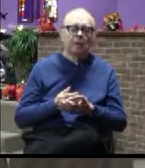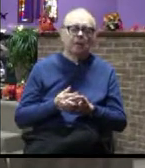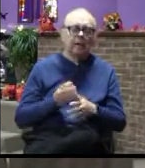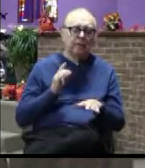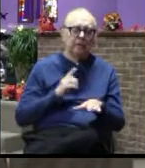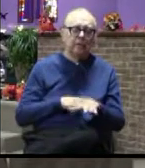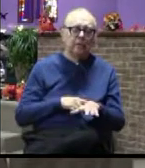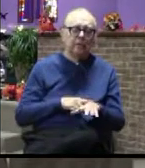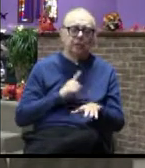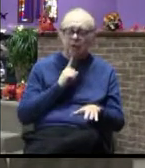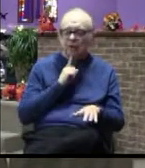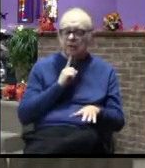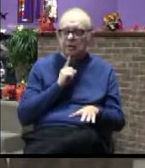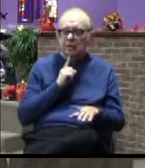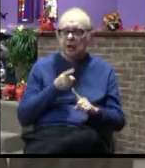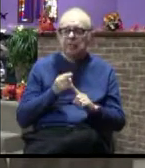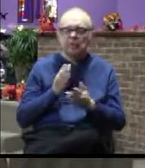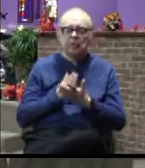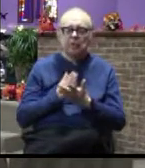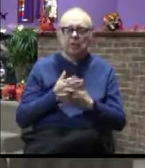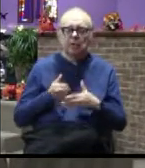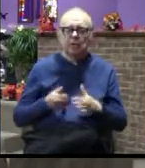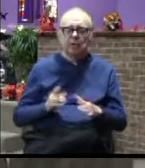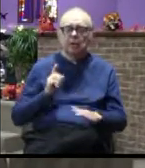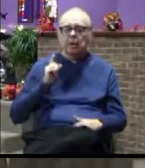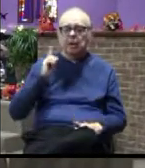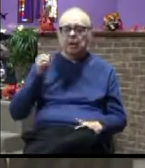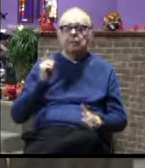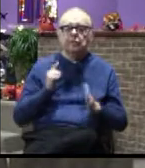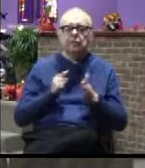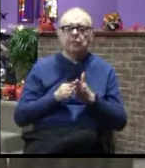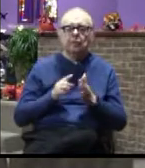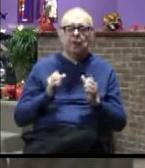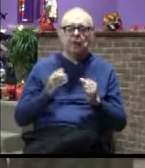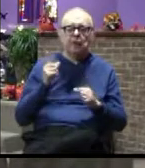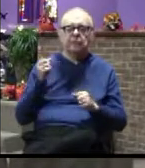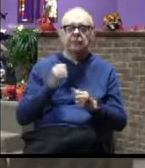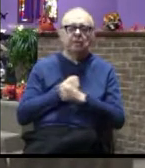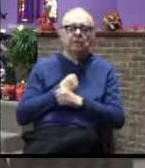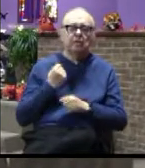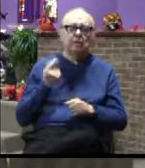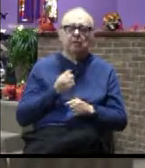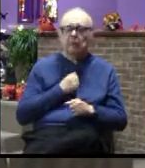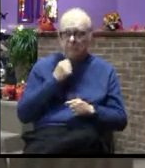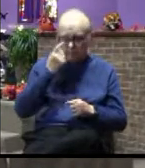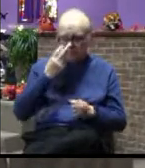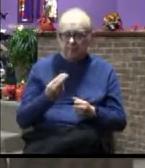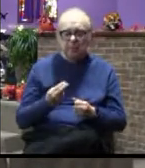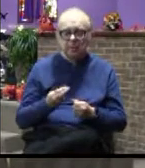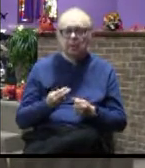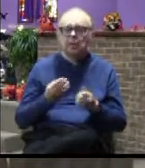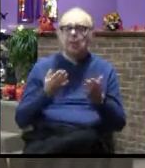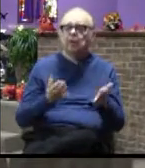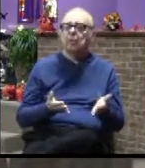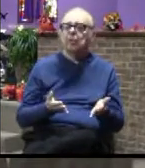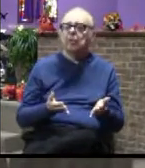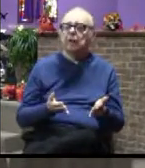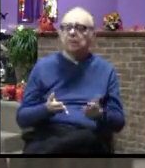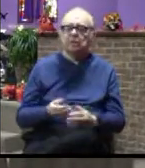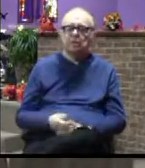maybe it's time to stop and let him show how much he loves you don't believe the rest